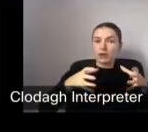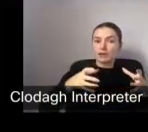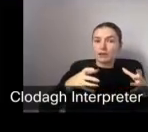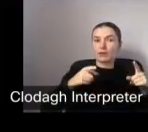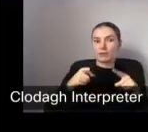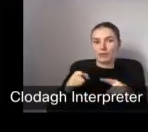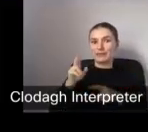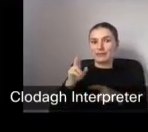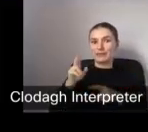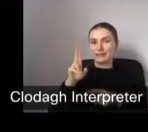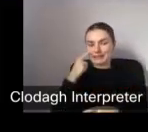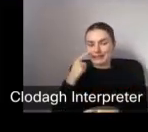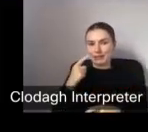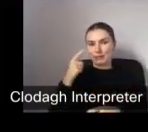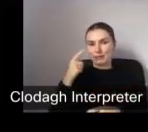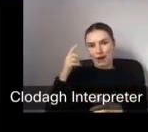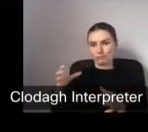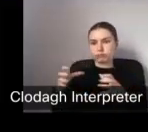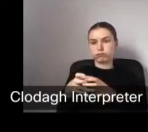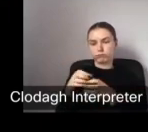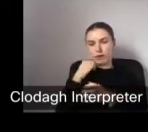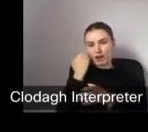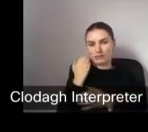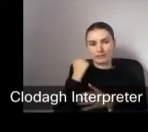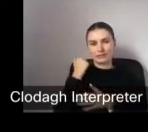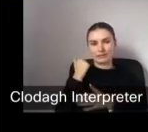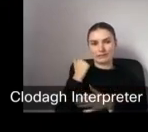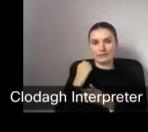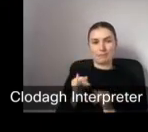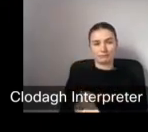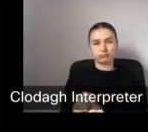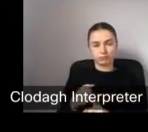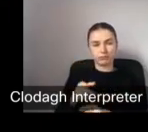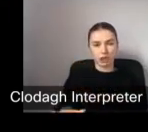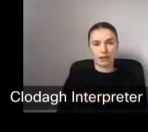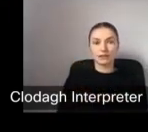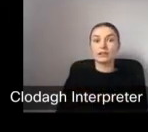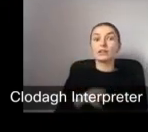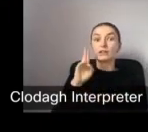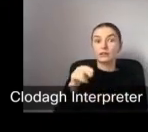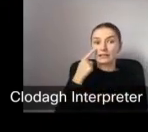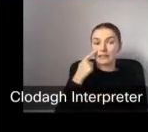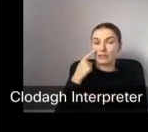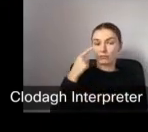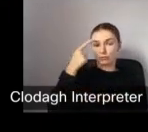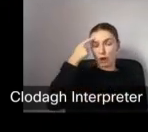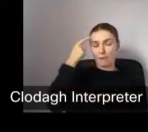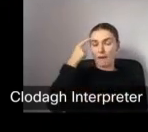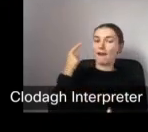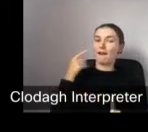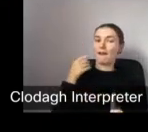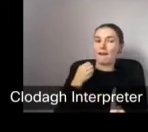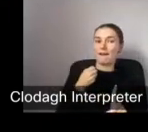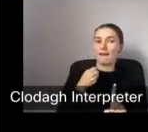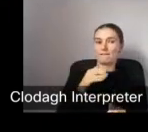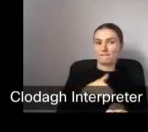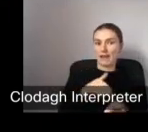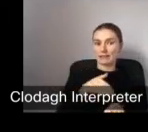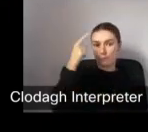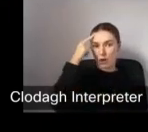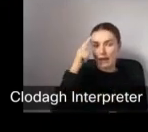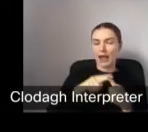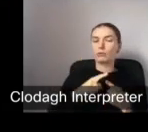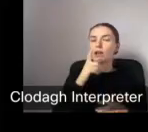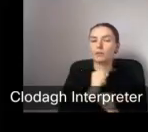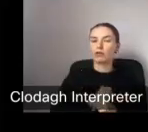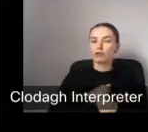that now the trauma actually affects the brain, and also I said it affects. We talked about the stress